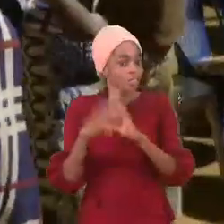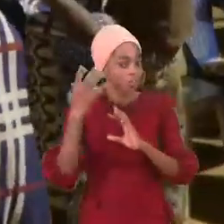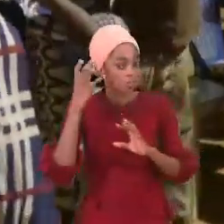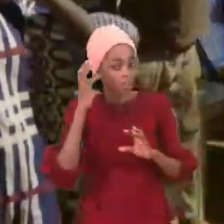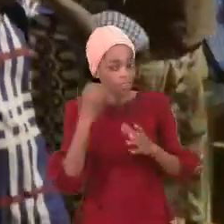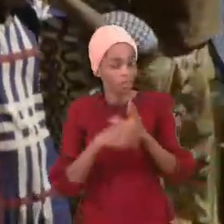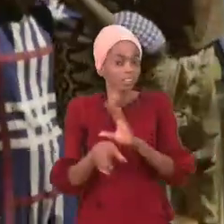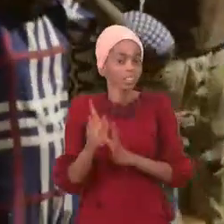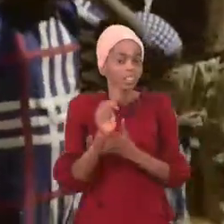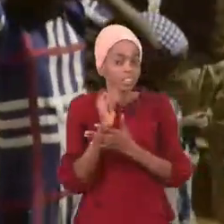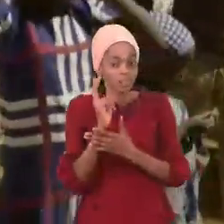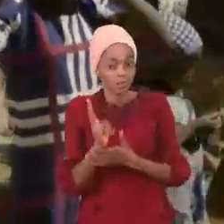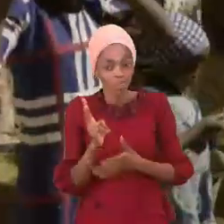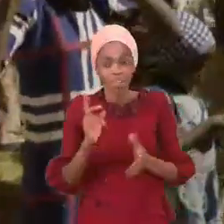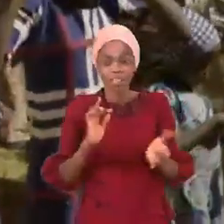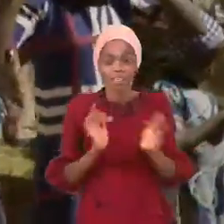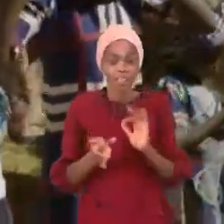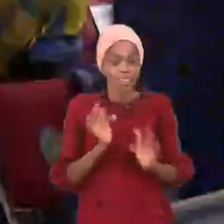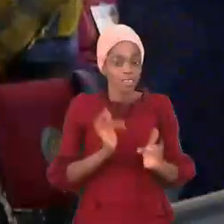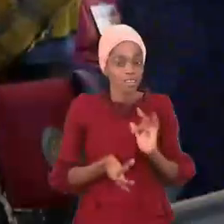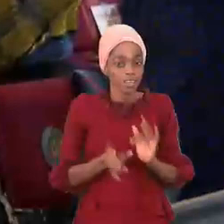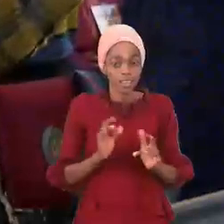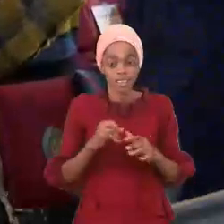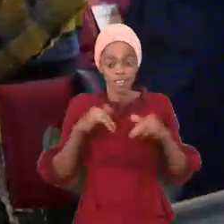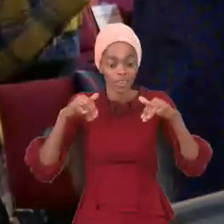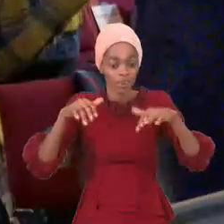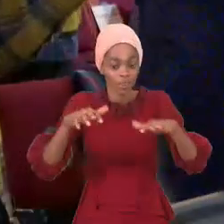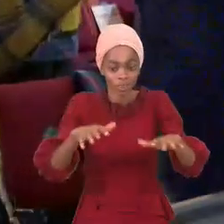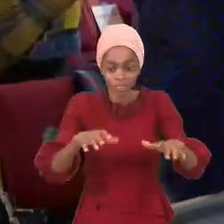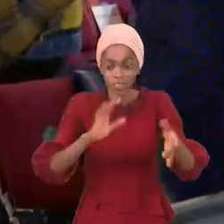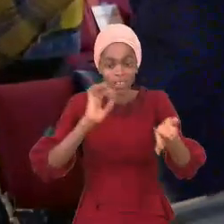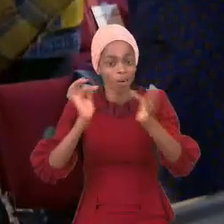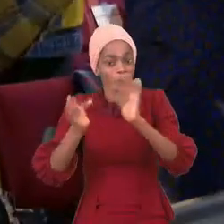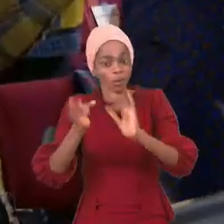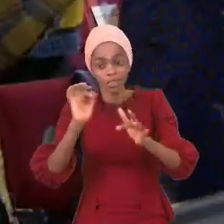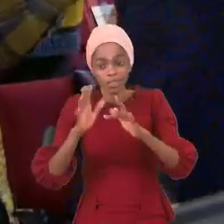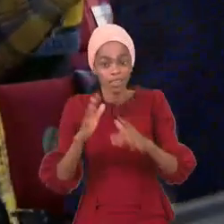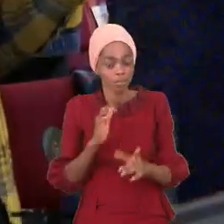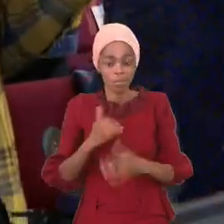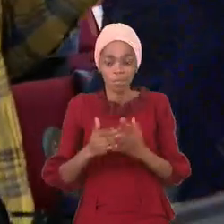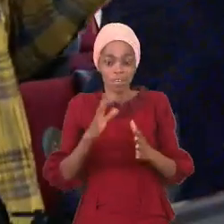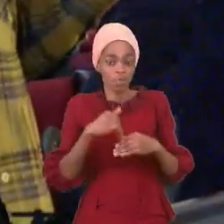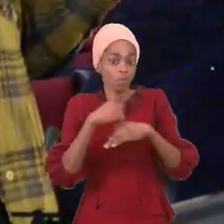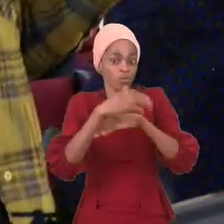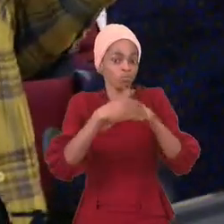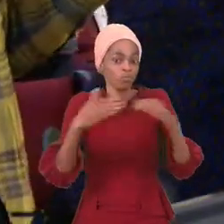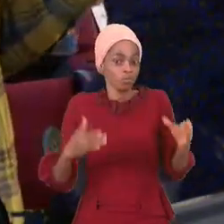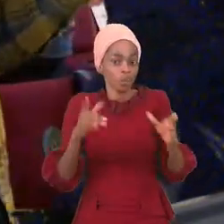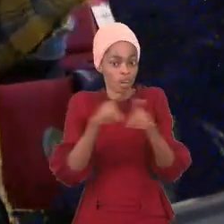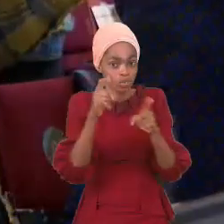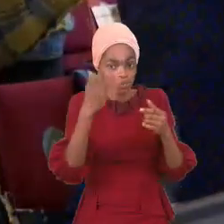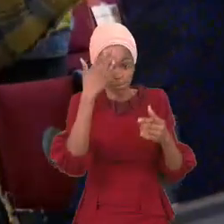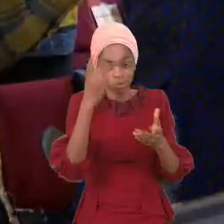the television, online, in a congregation, online by yourself. And as you know the truth,